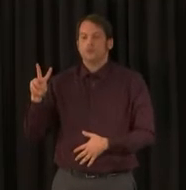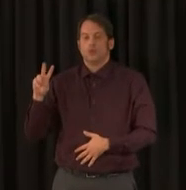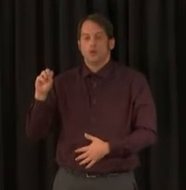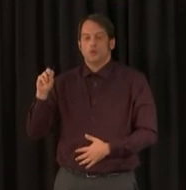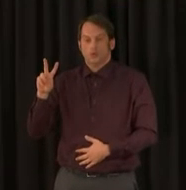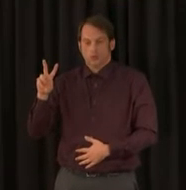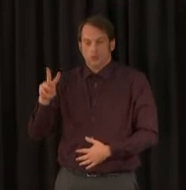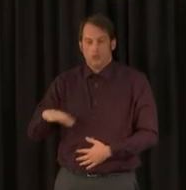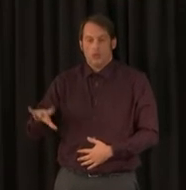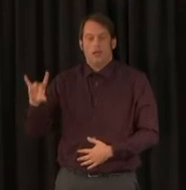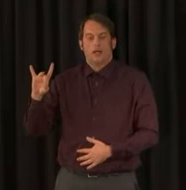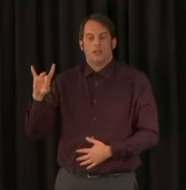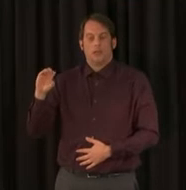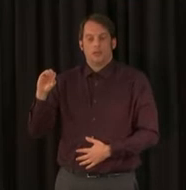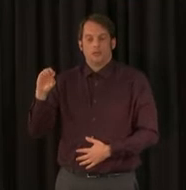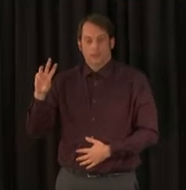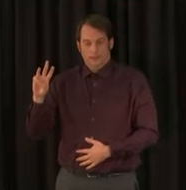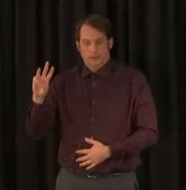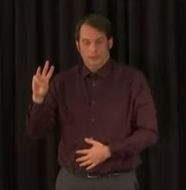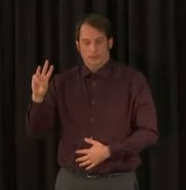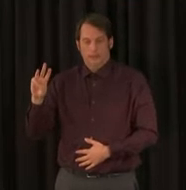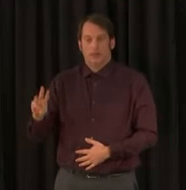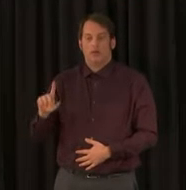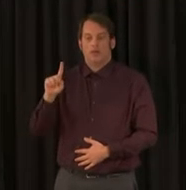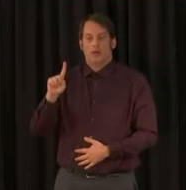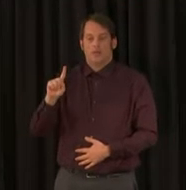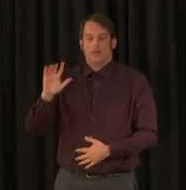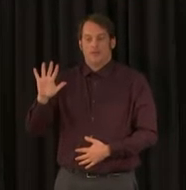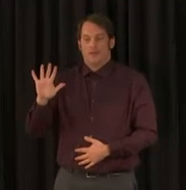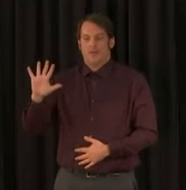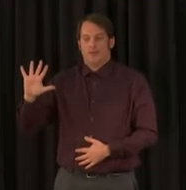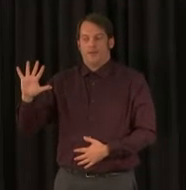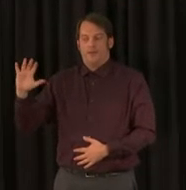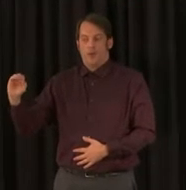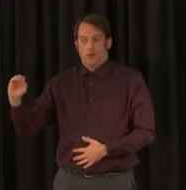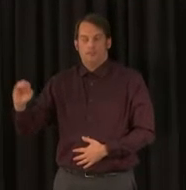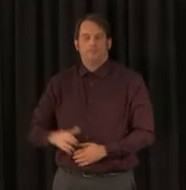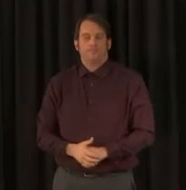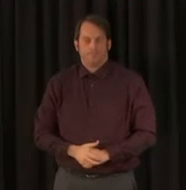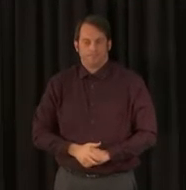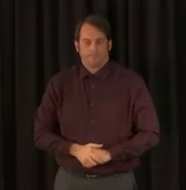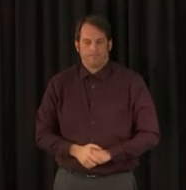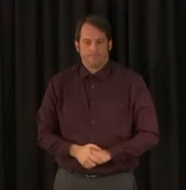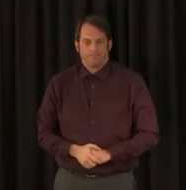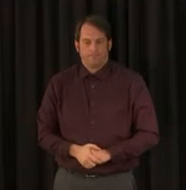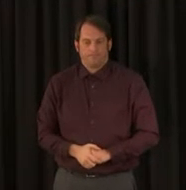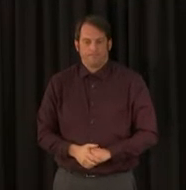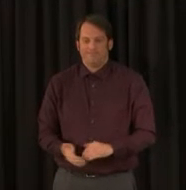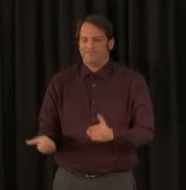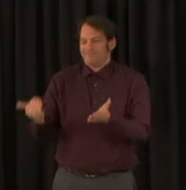202-806-1550. And then Christy already gave you the number to PTAC, but I'll repeat it here again at